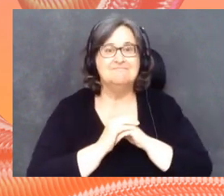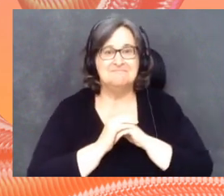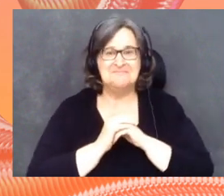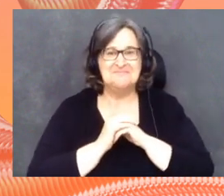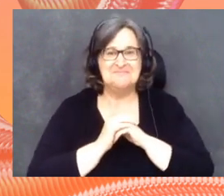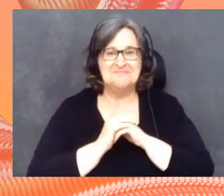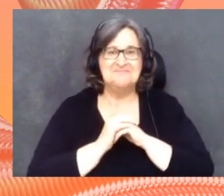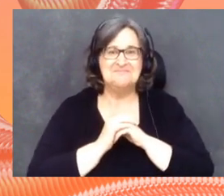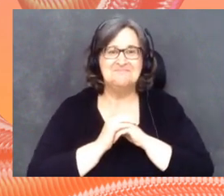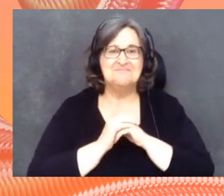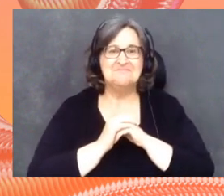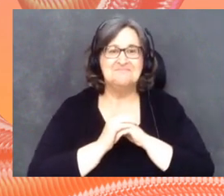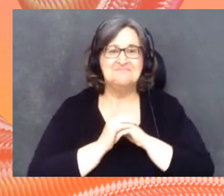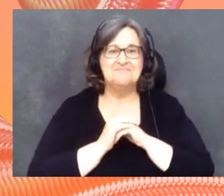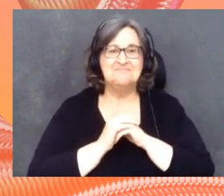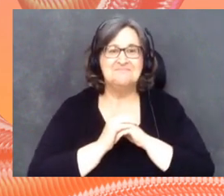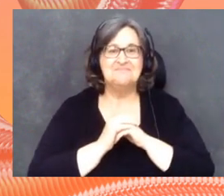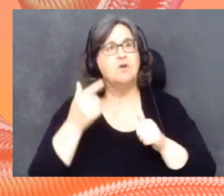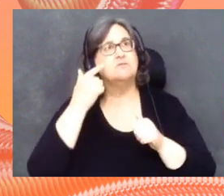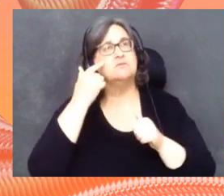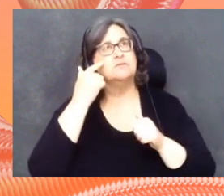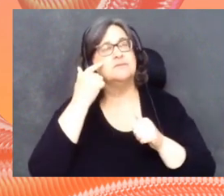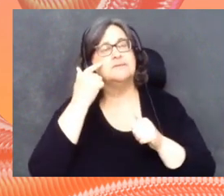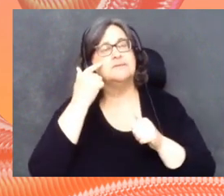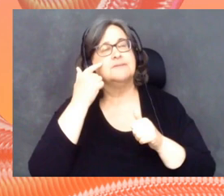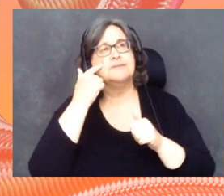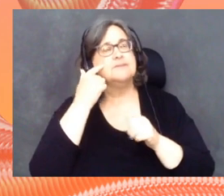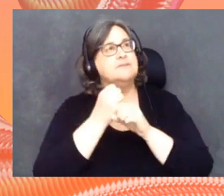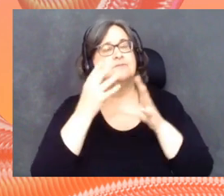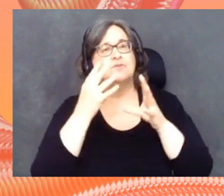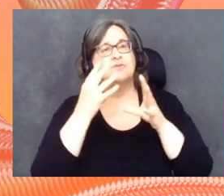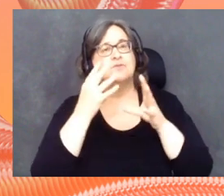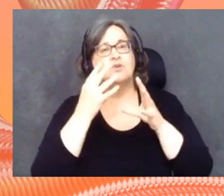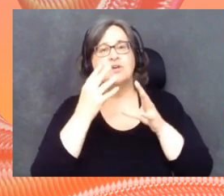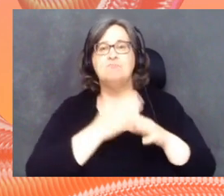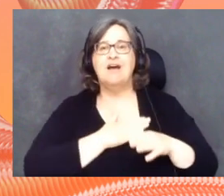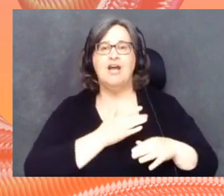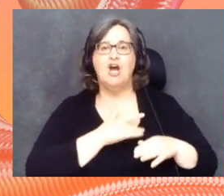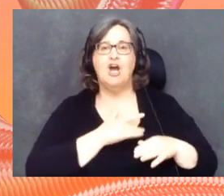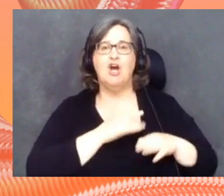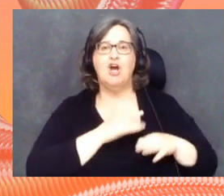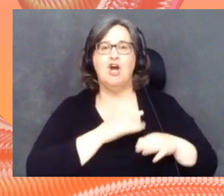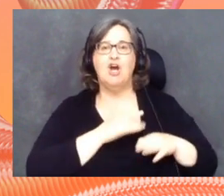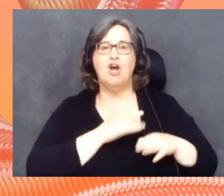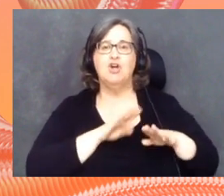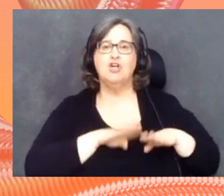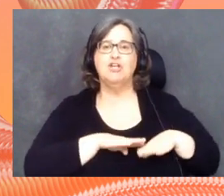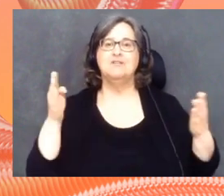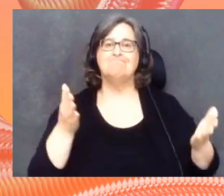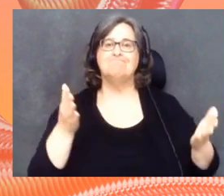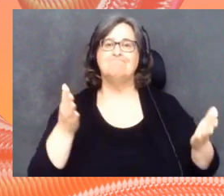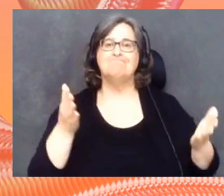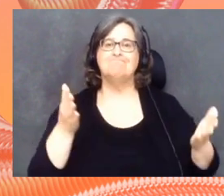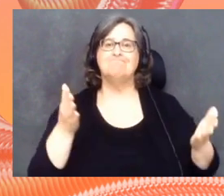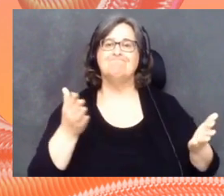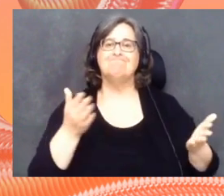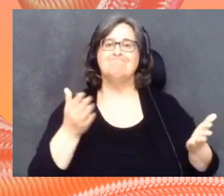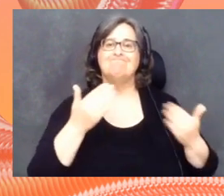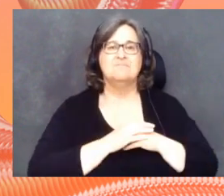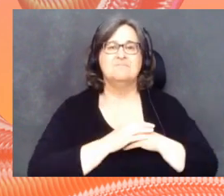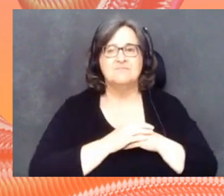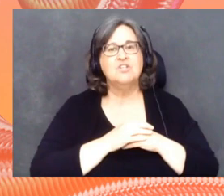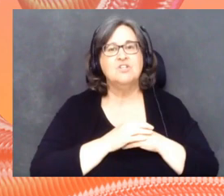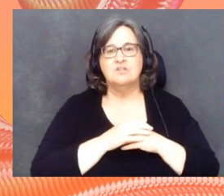You know, the first thing that comes at my heart is just so open. And I feel like harvesting being your